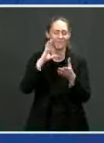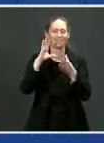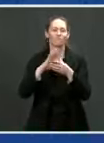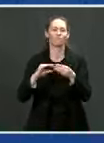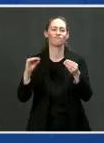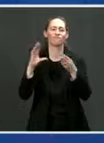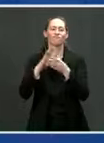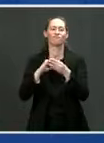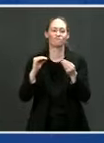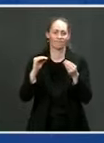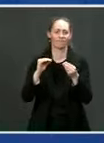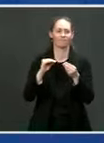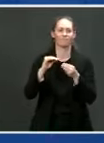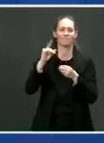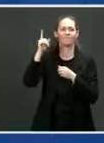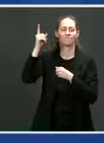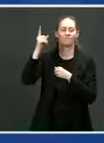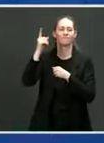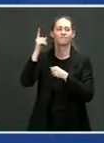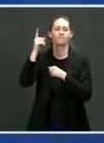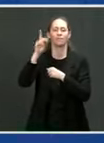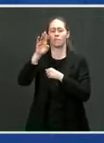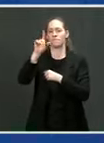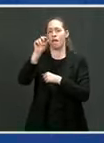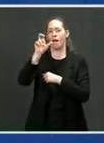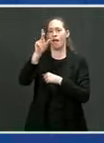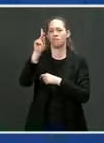C. Black.